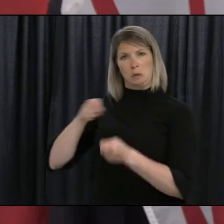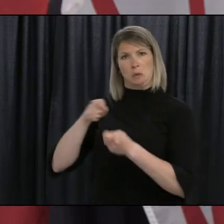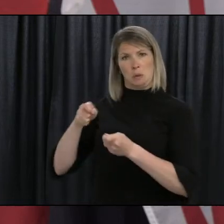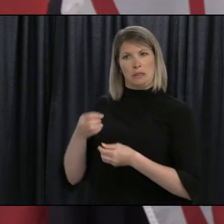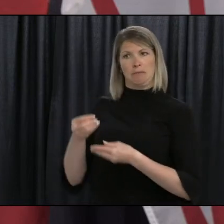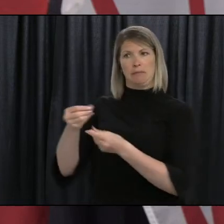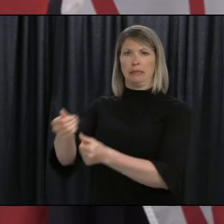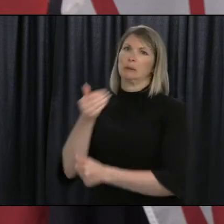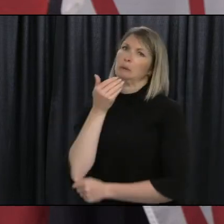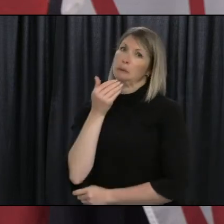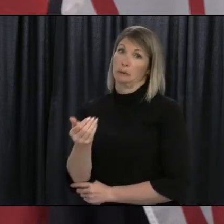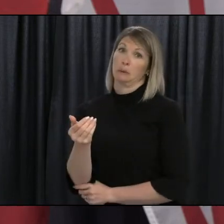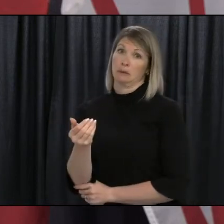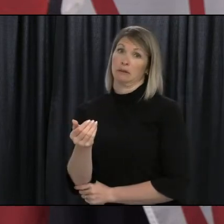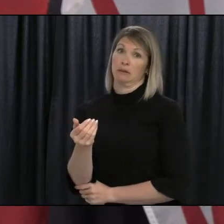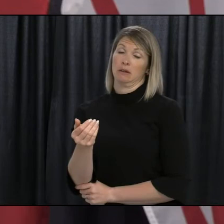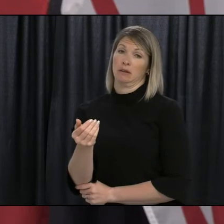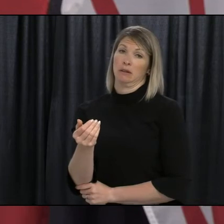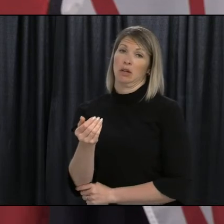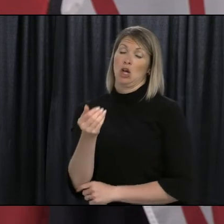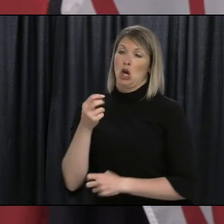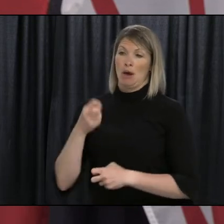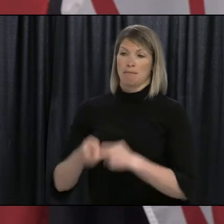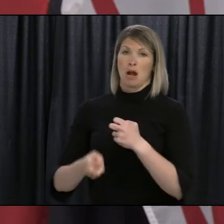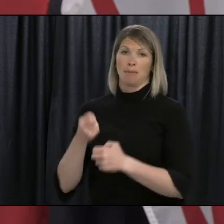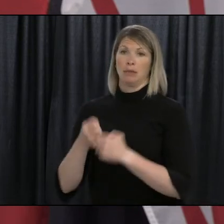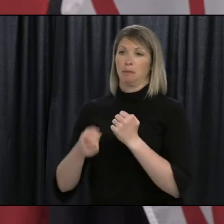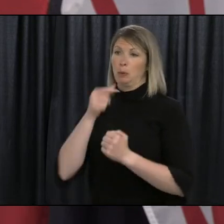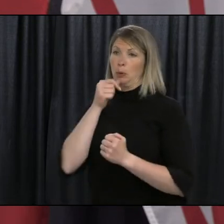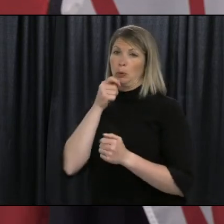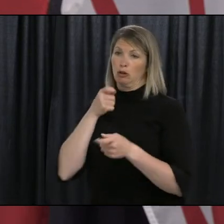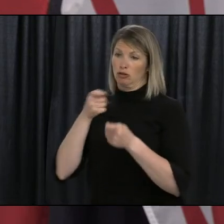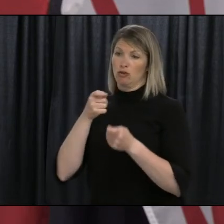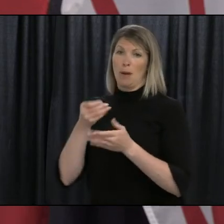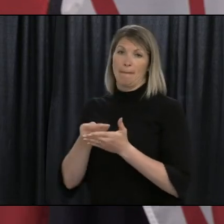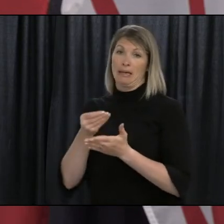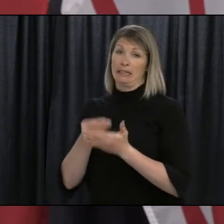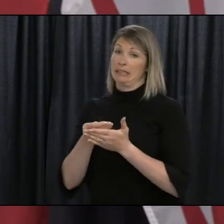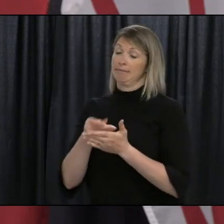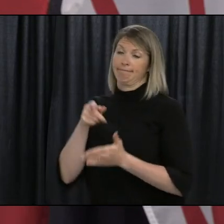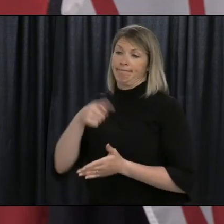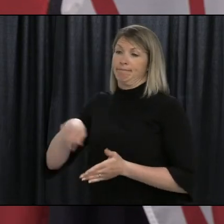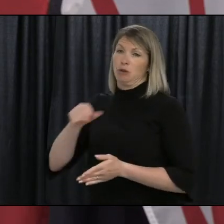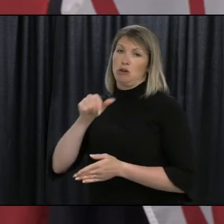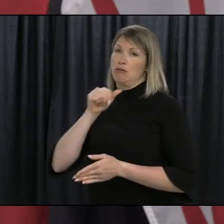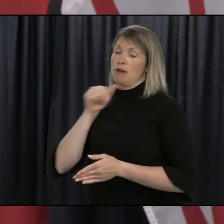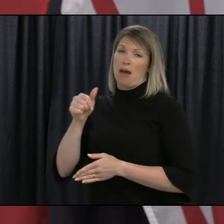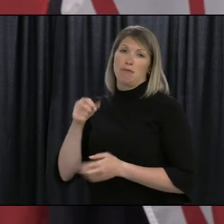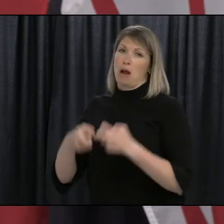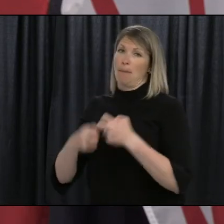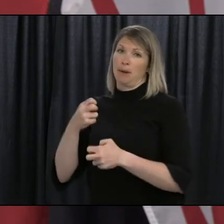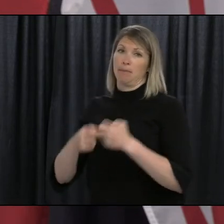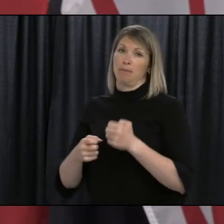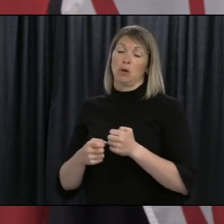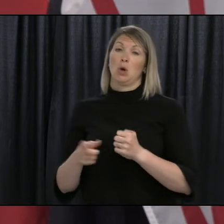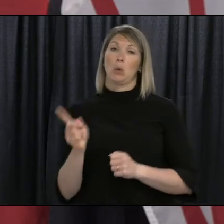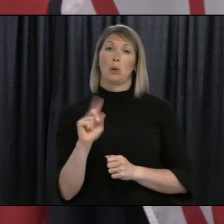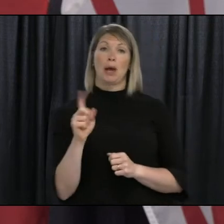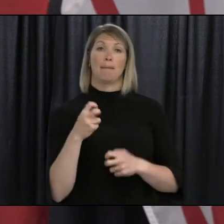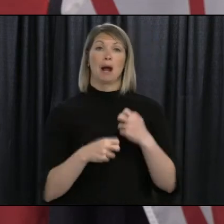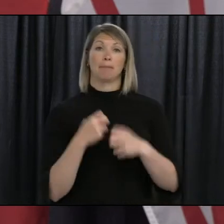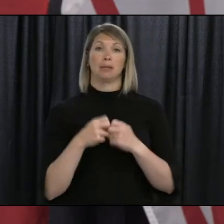don't think that the concern is the Treasury. They've looked at the Muskrat Falls as the largest contingent liability